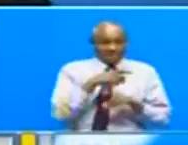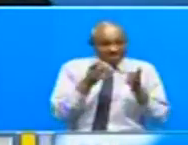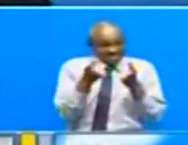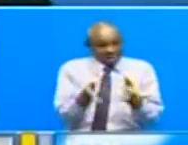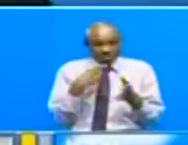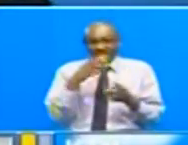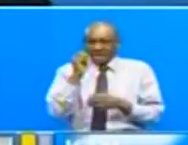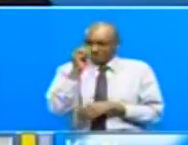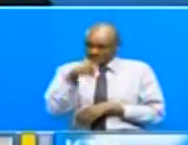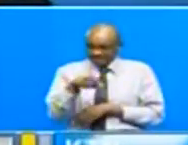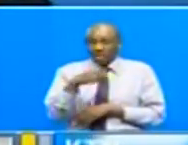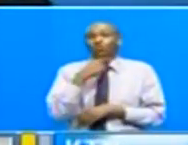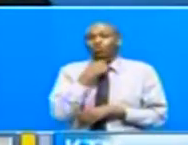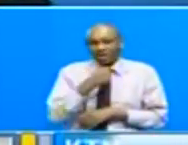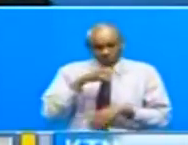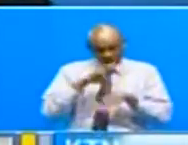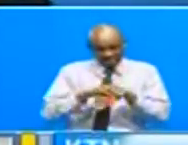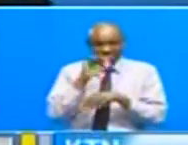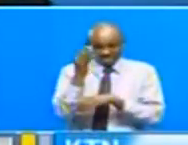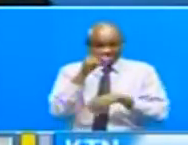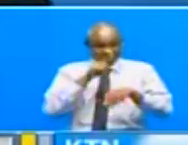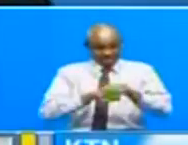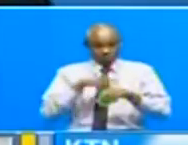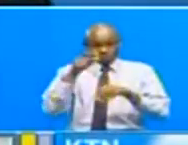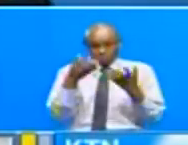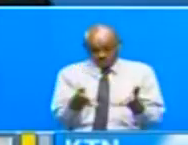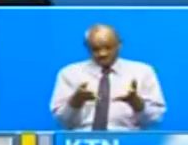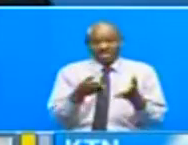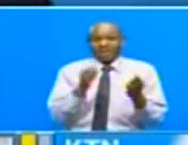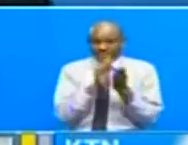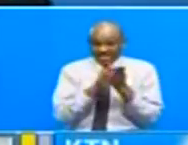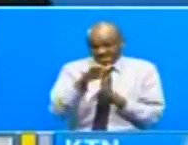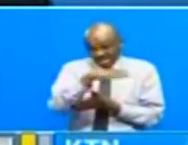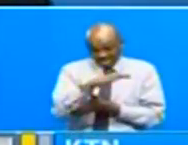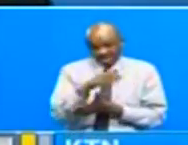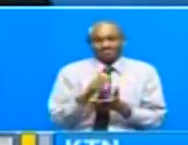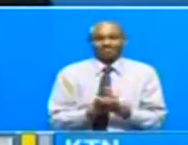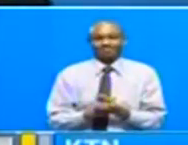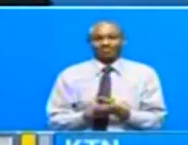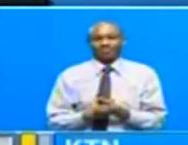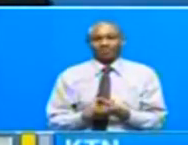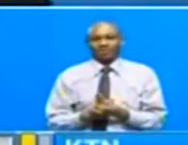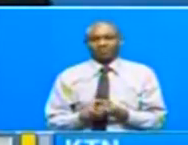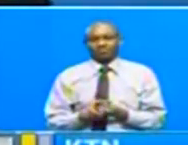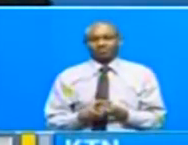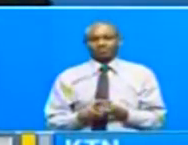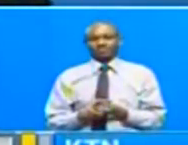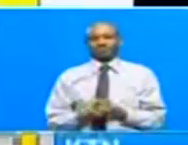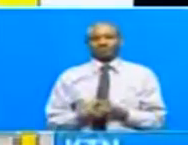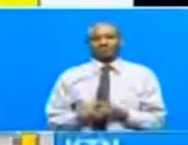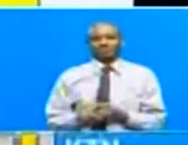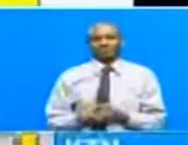that MPs are looking to make a third attempt to rein in the banking sector. Adelaide Changoli reports.